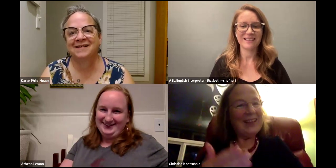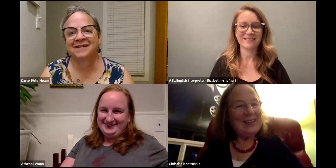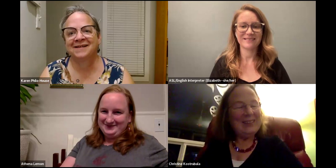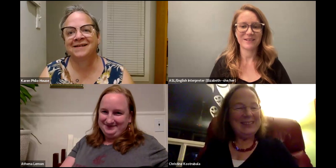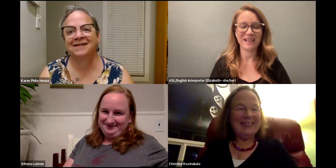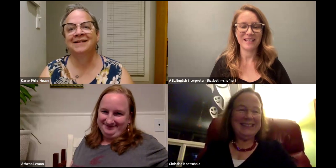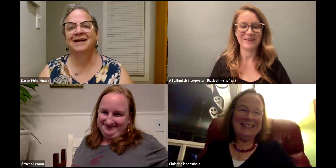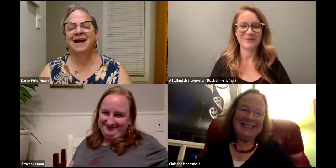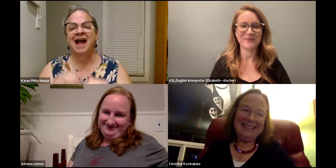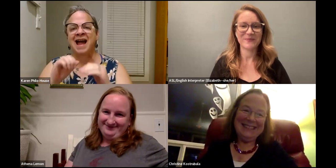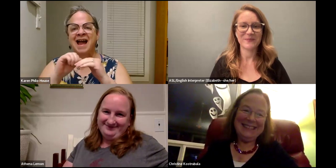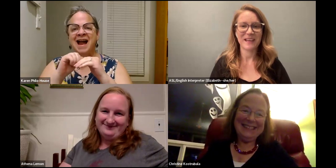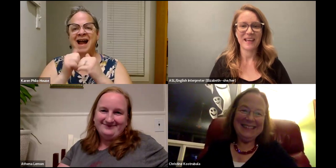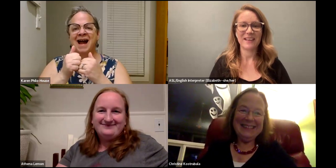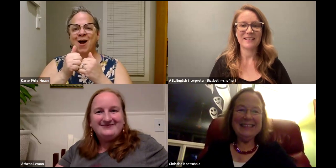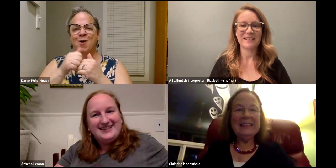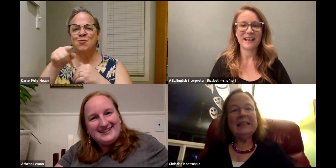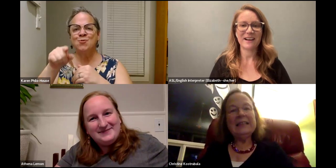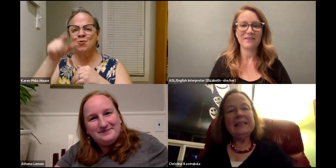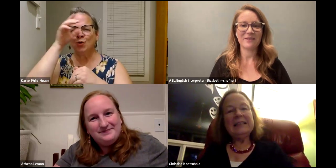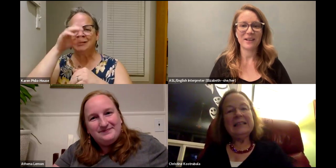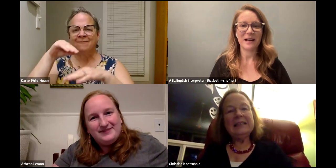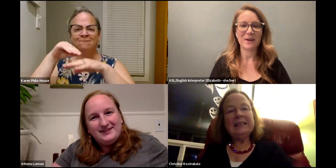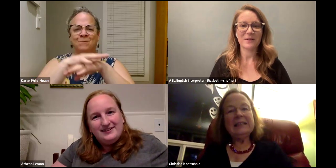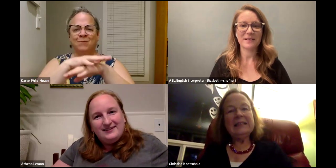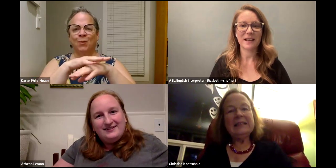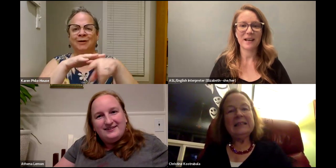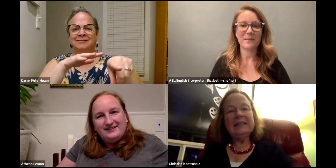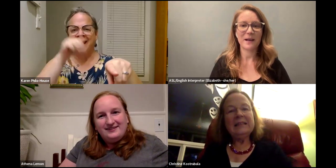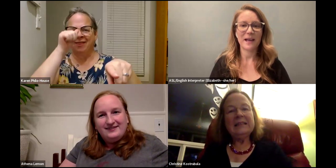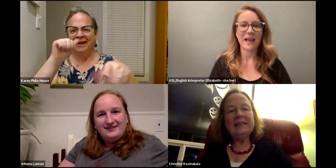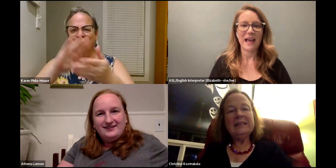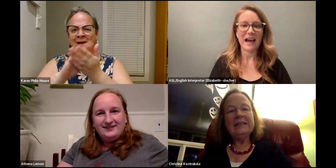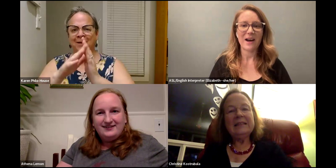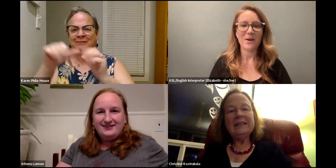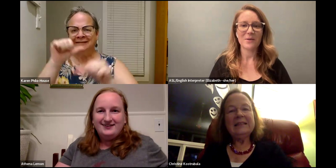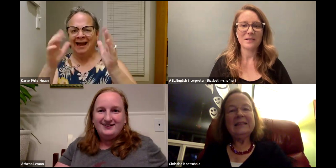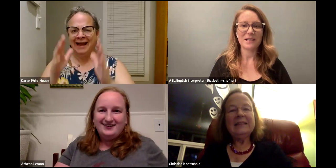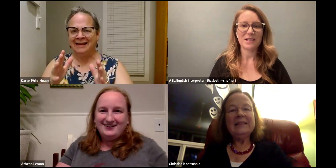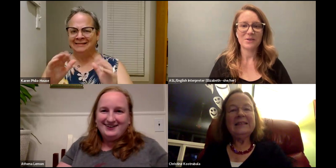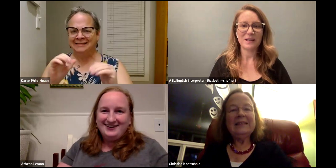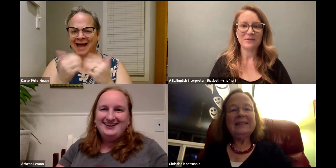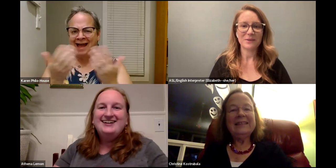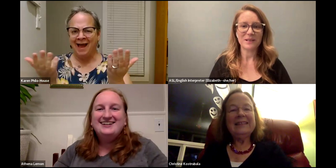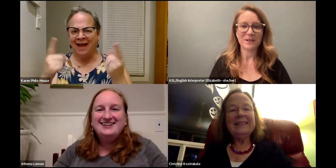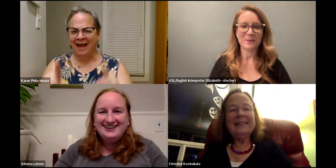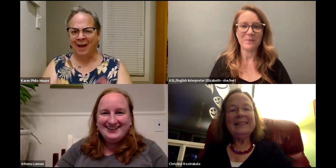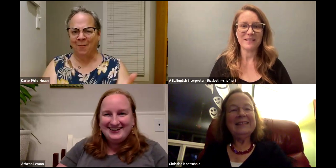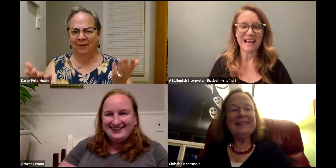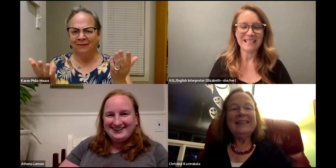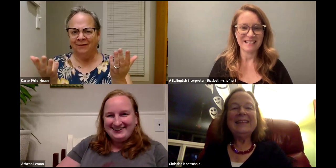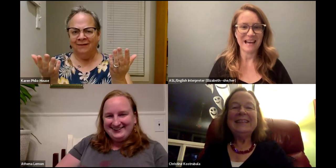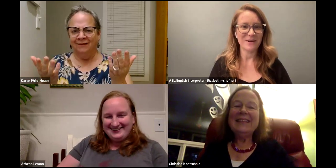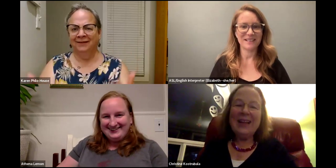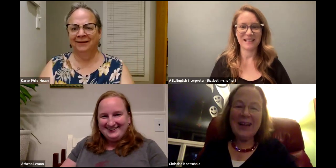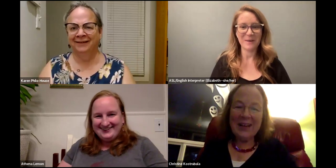this talk. So thank you. And this is Karen Philo House. How did you influence her to